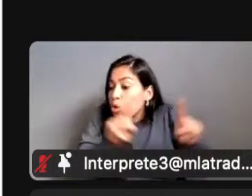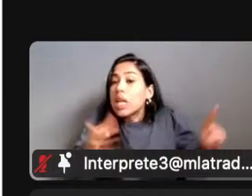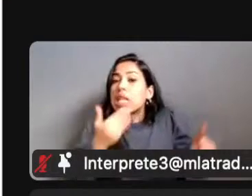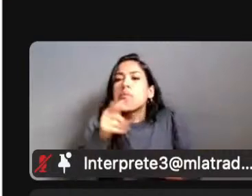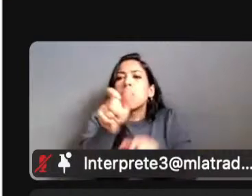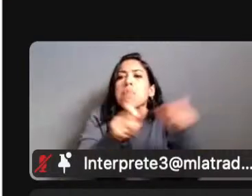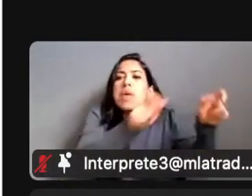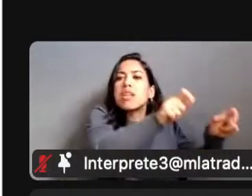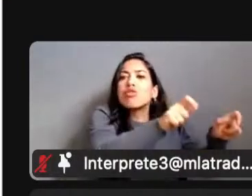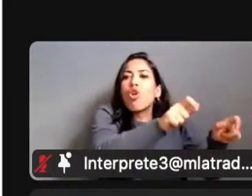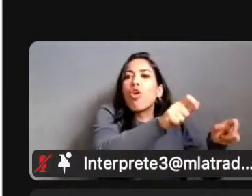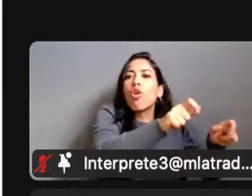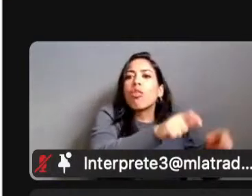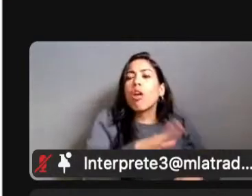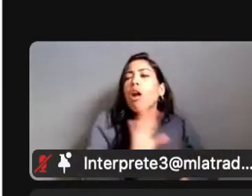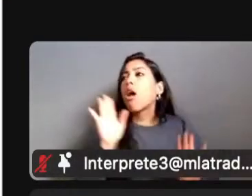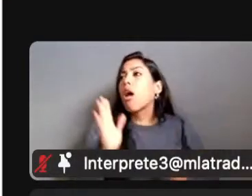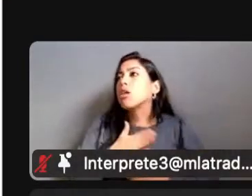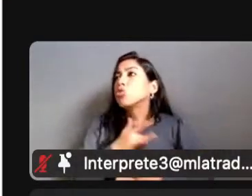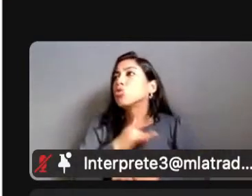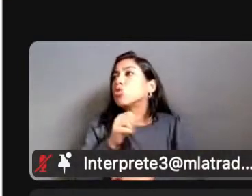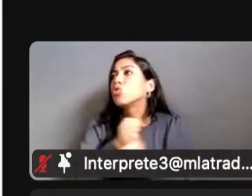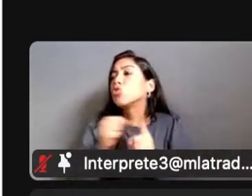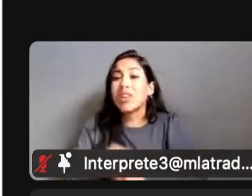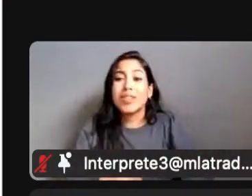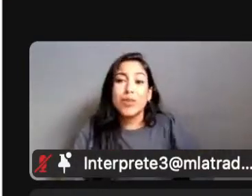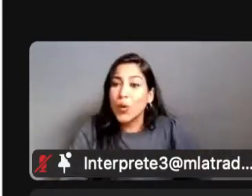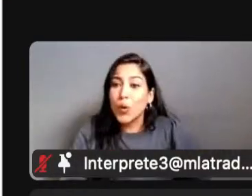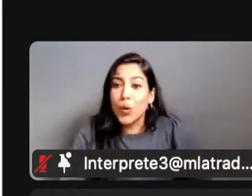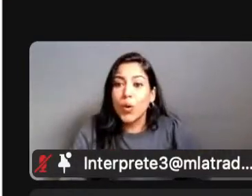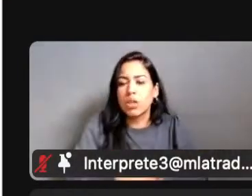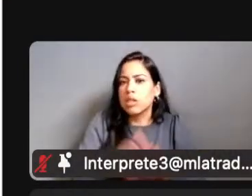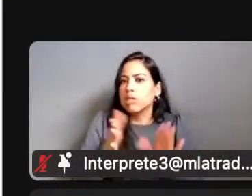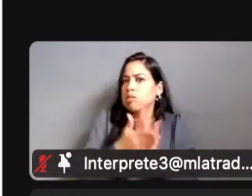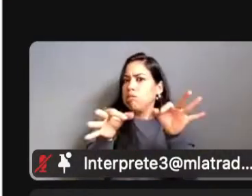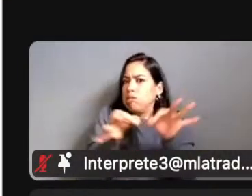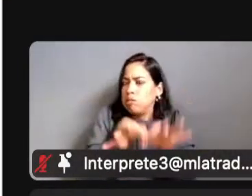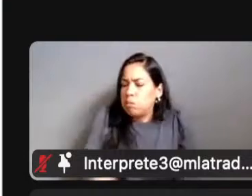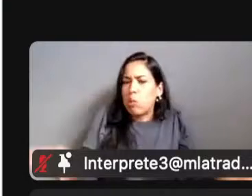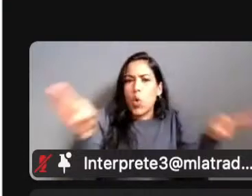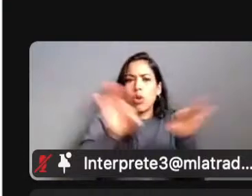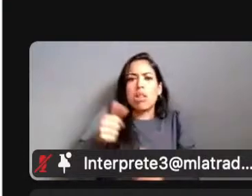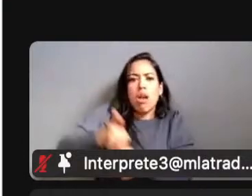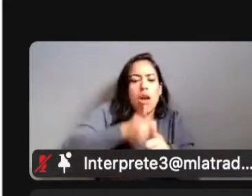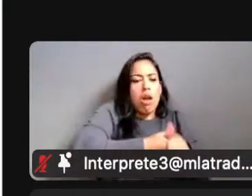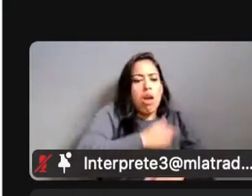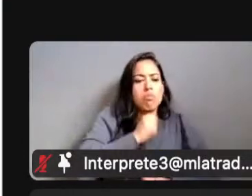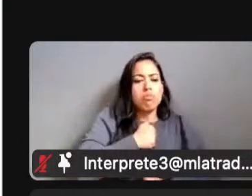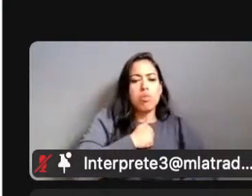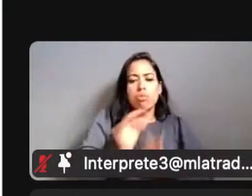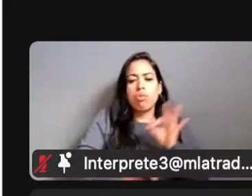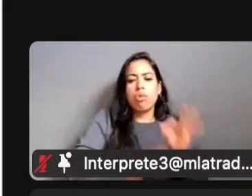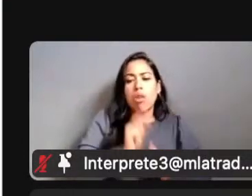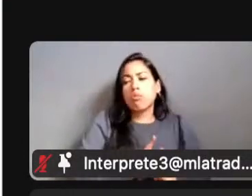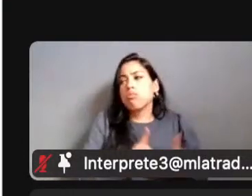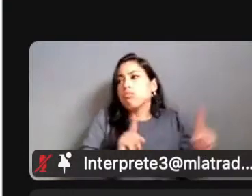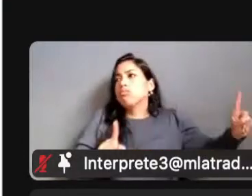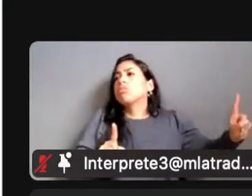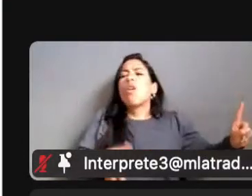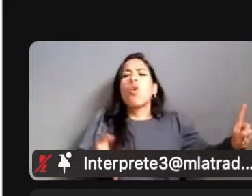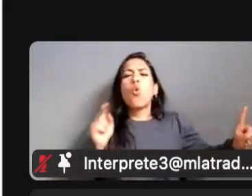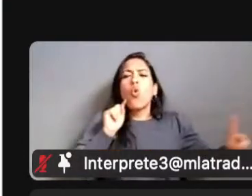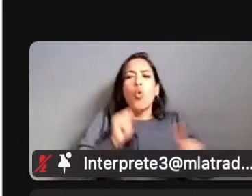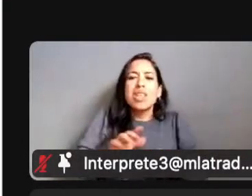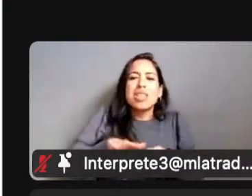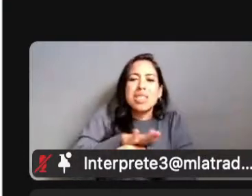necessary. It should not be achieved at the expense of social needs, which is necessary for all of us to